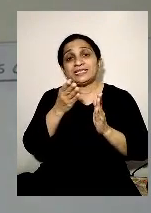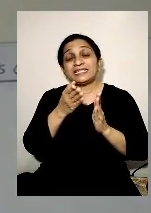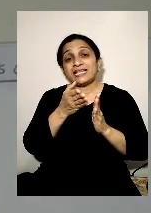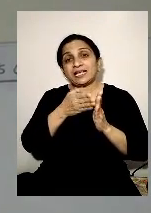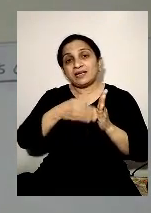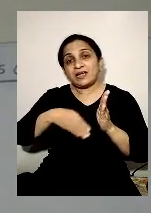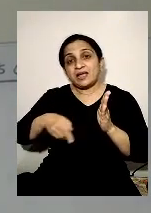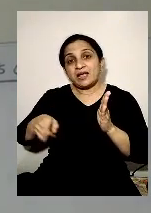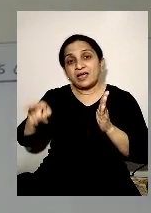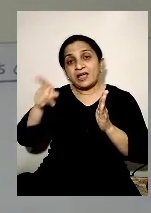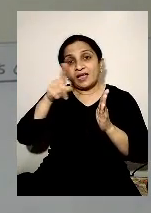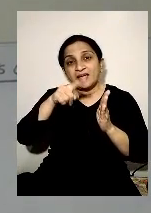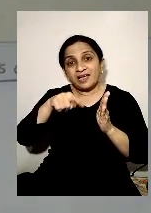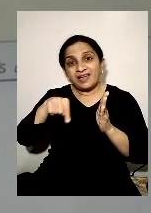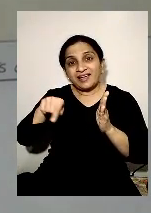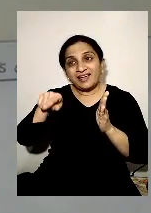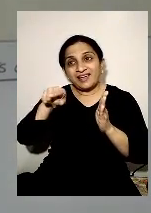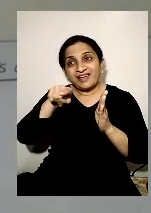like this